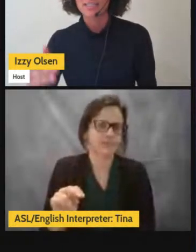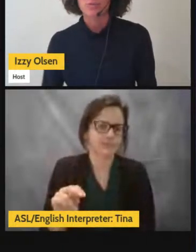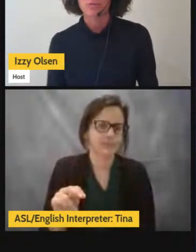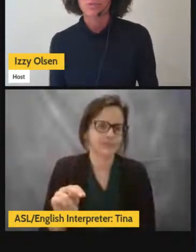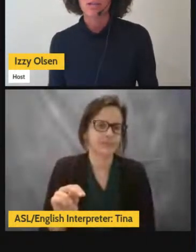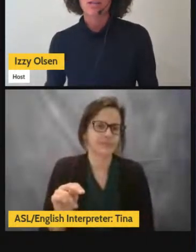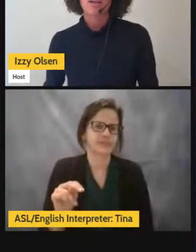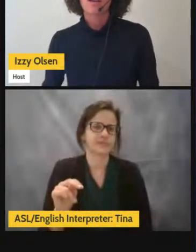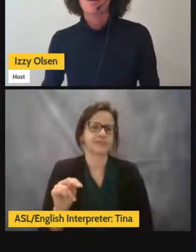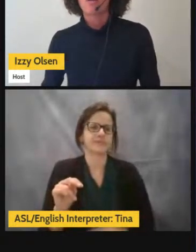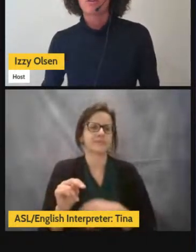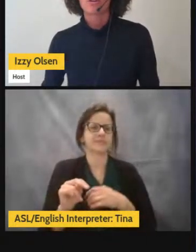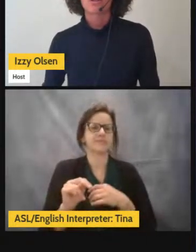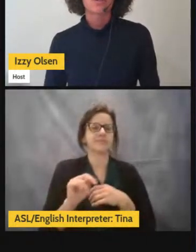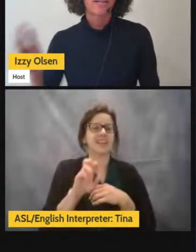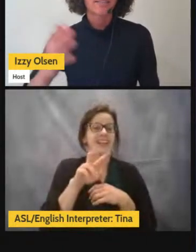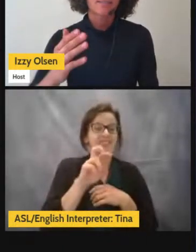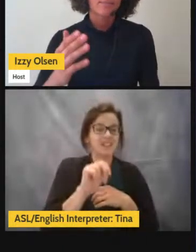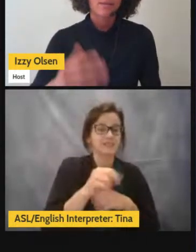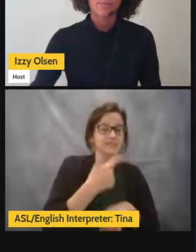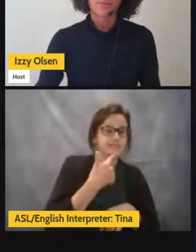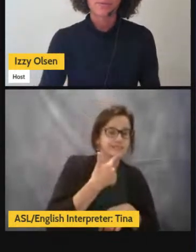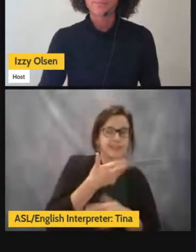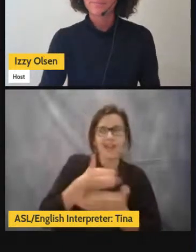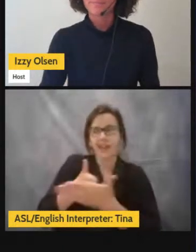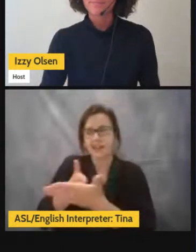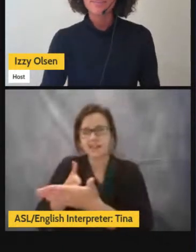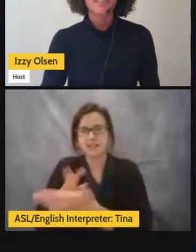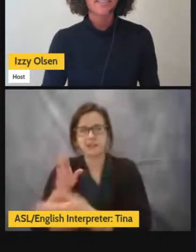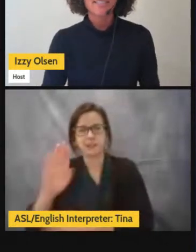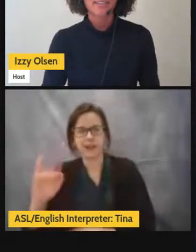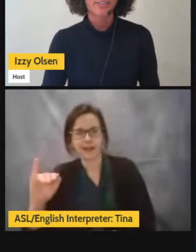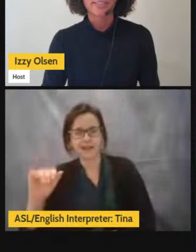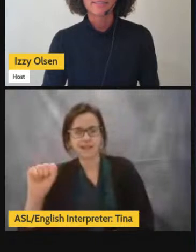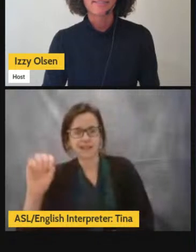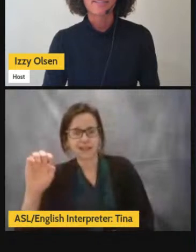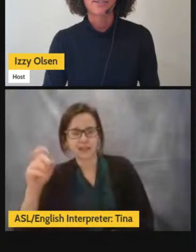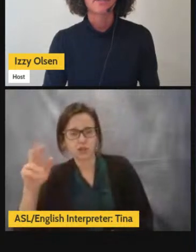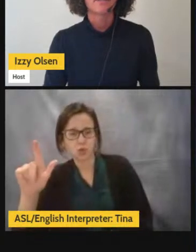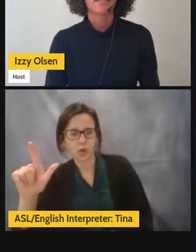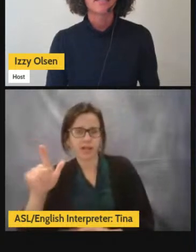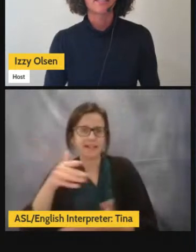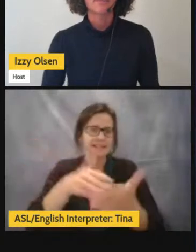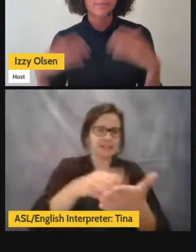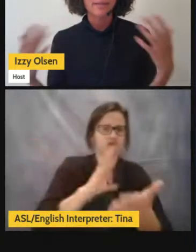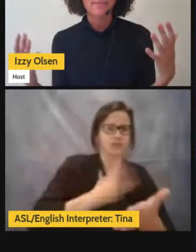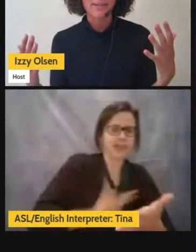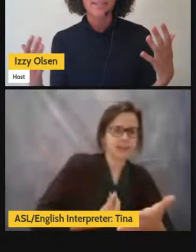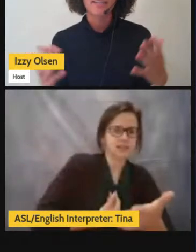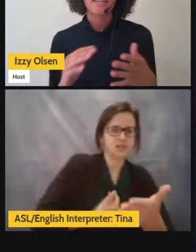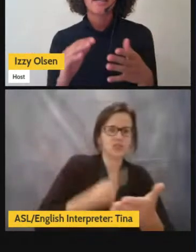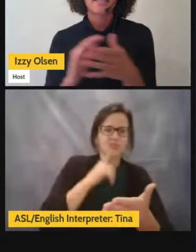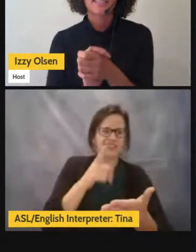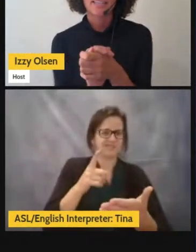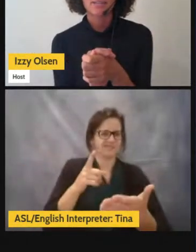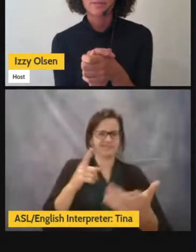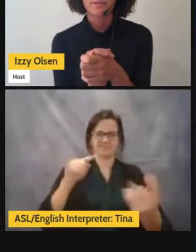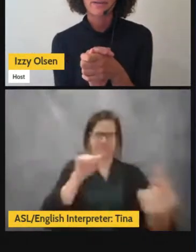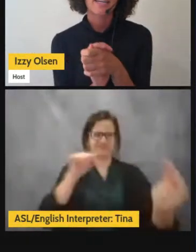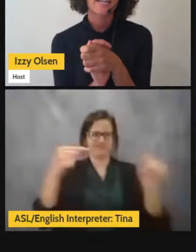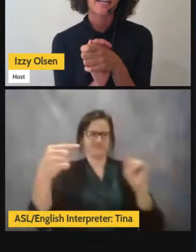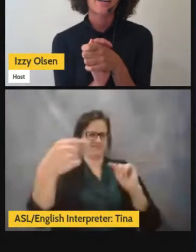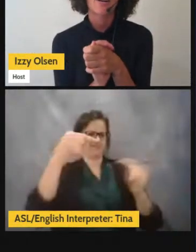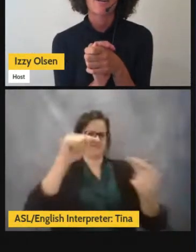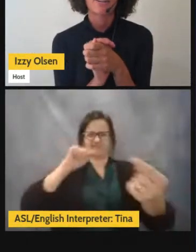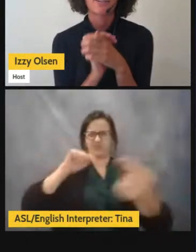bisexuals, pansexuals, or trans people. And that's not good. So it's good that we speak about it. It's good that you speak